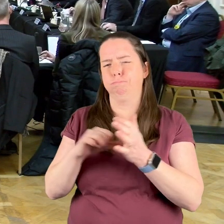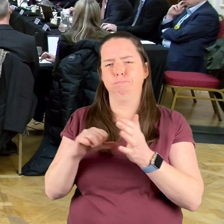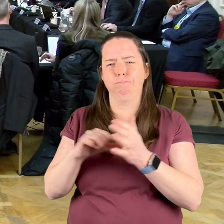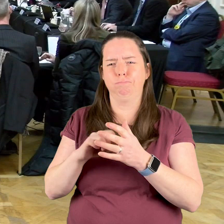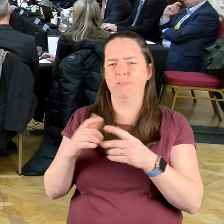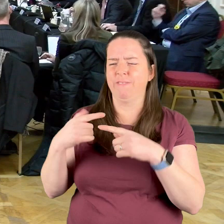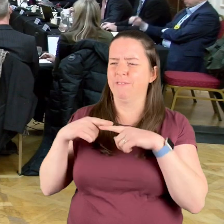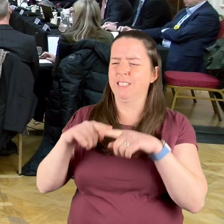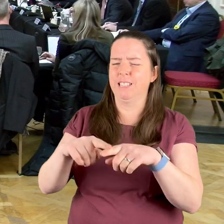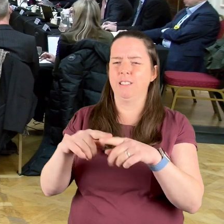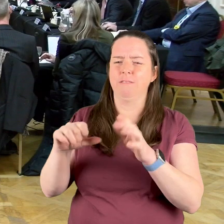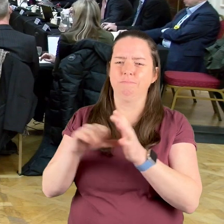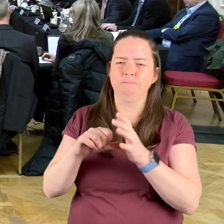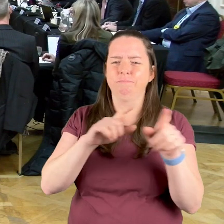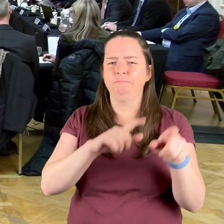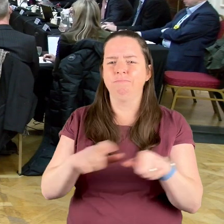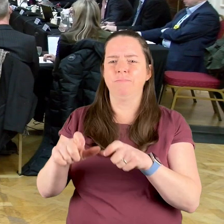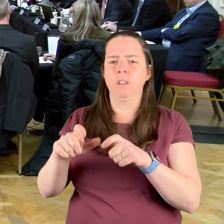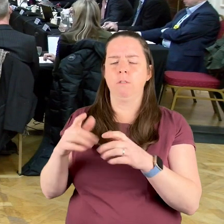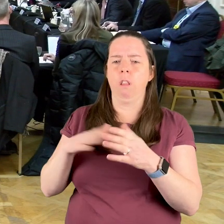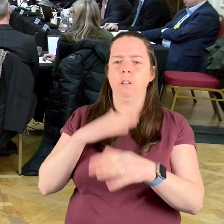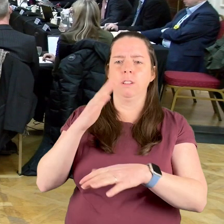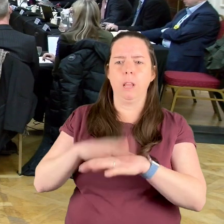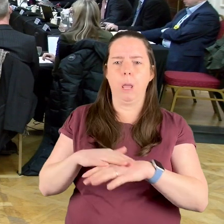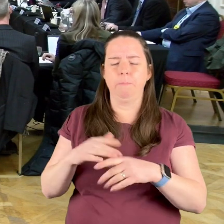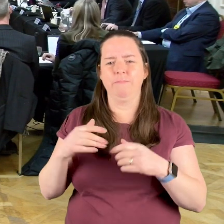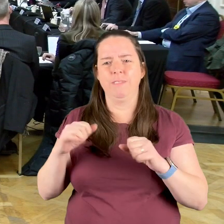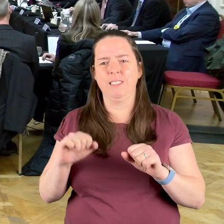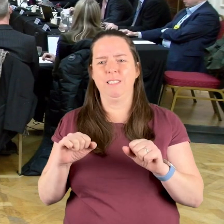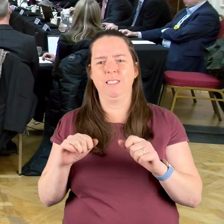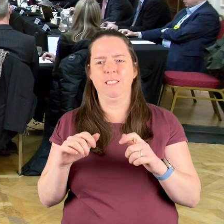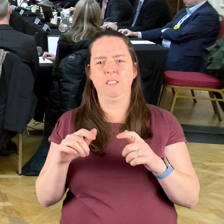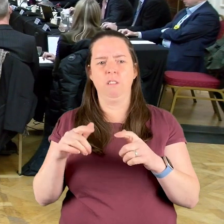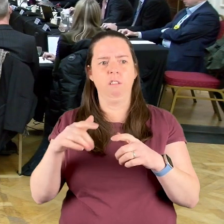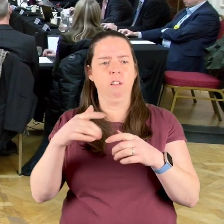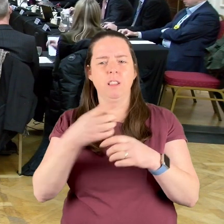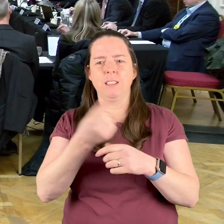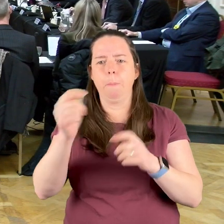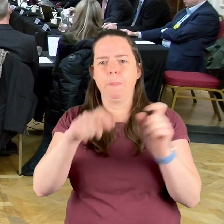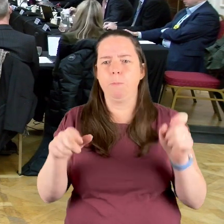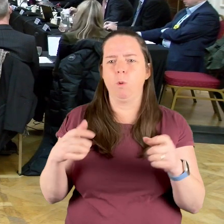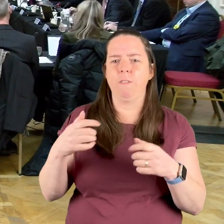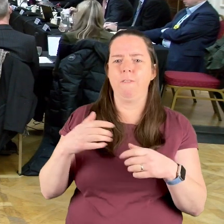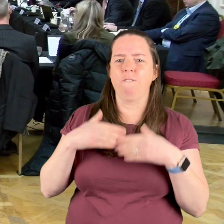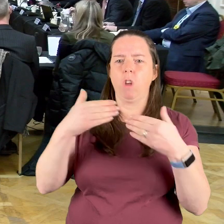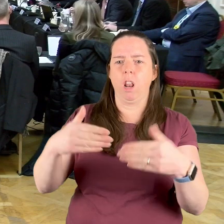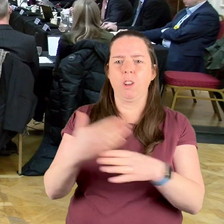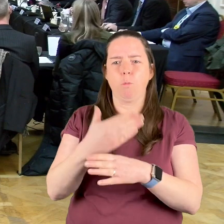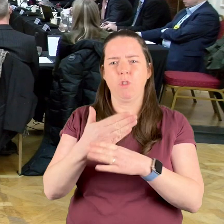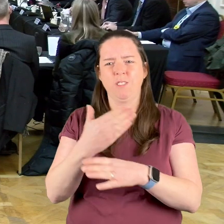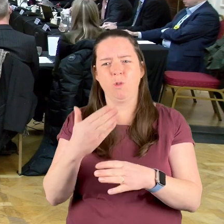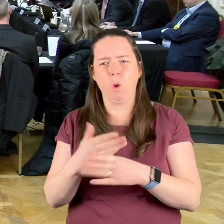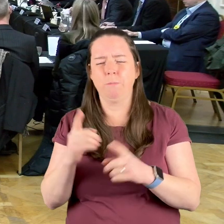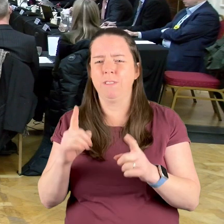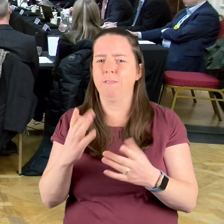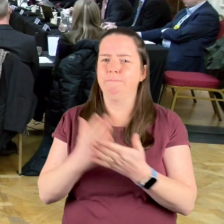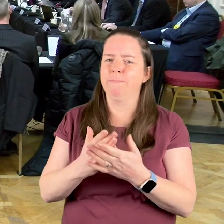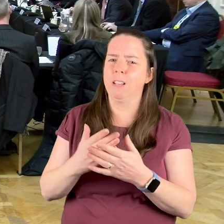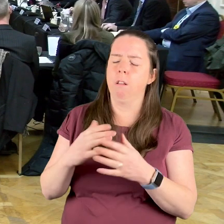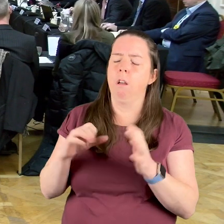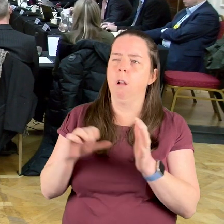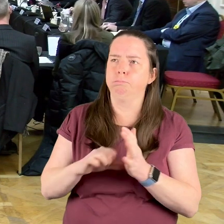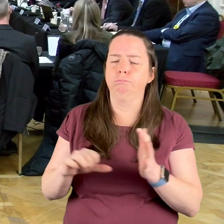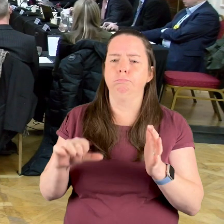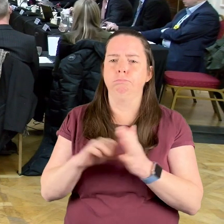period. And if you're sitting in some of those chairs doing those very frontline operational jobs, this has been an exceptionally difficult